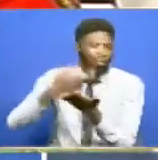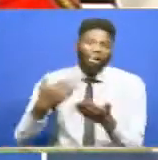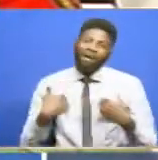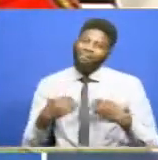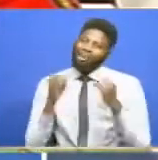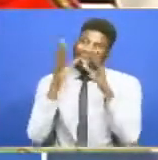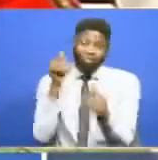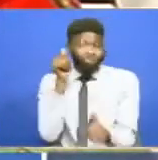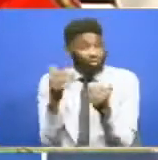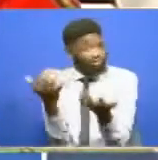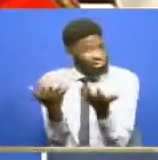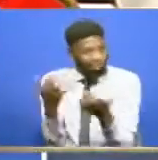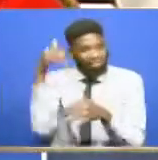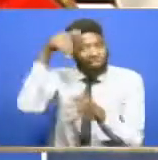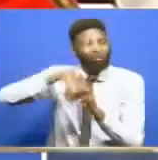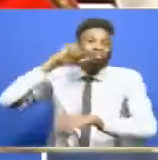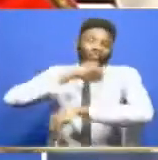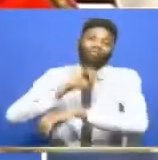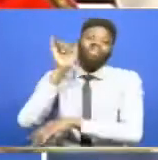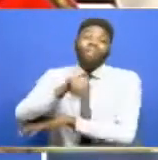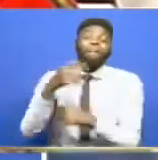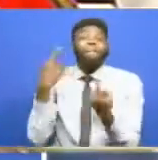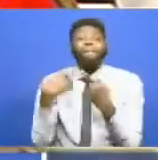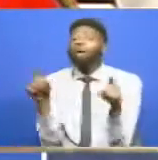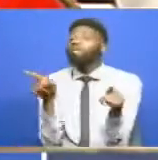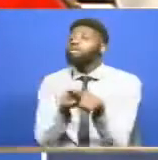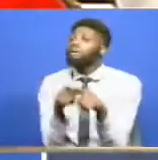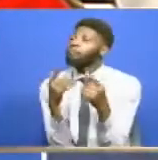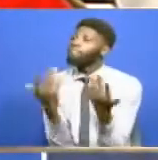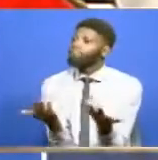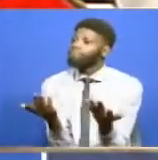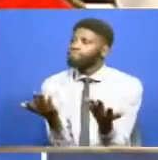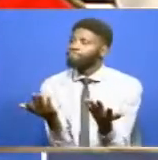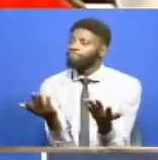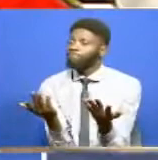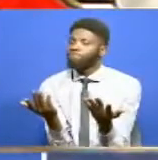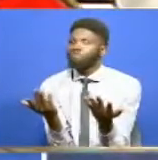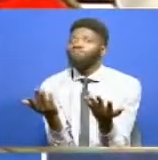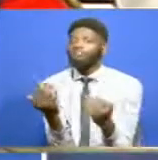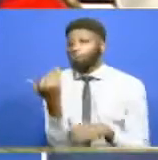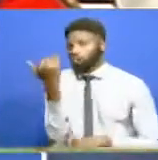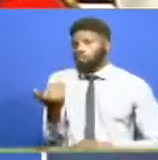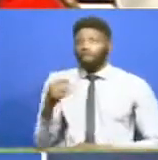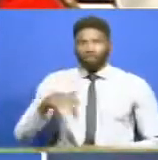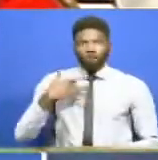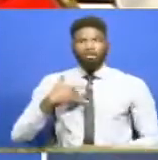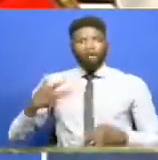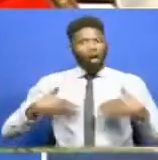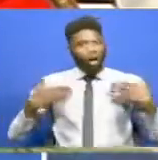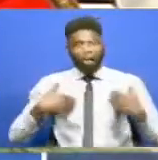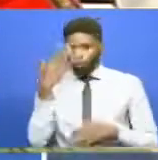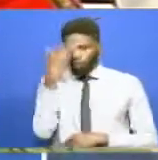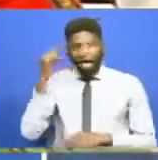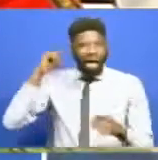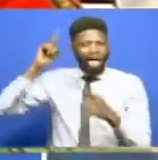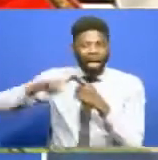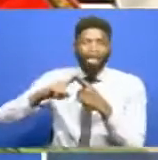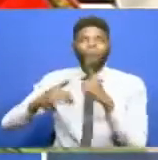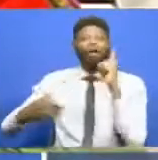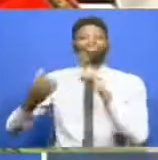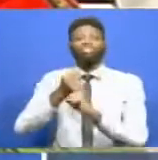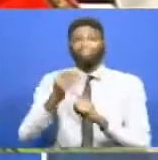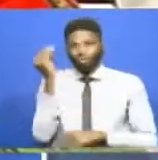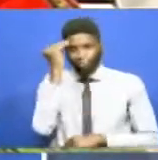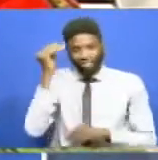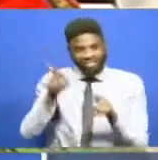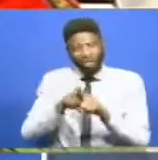are needed in that school, but at the end of the day, the joy of that kid is to get an education just like the